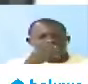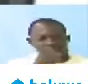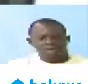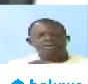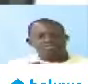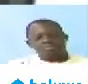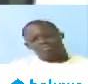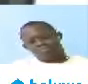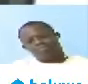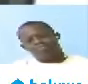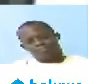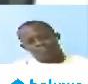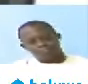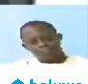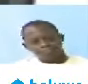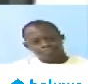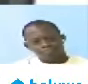convicted,